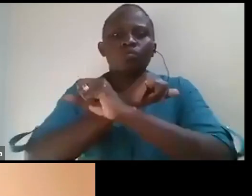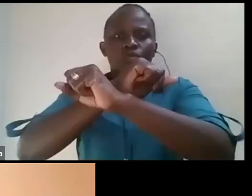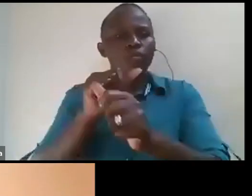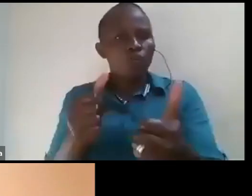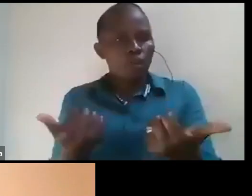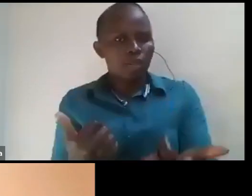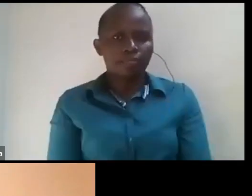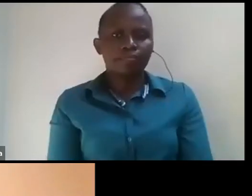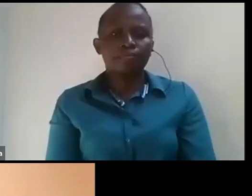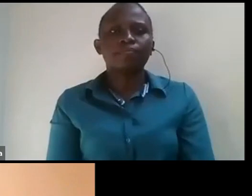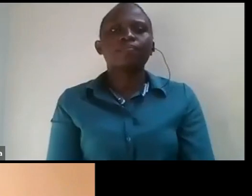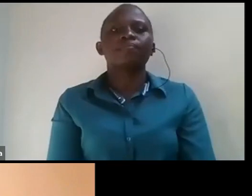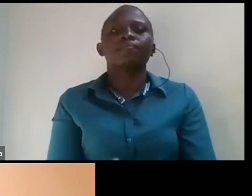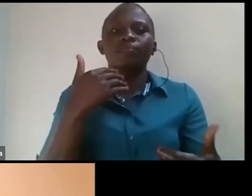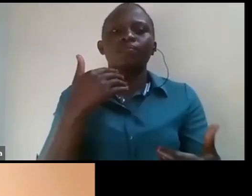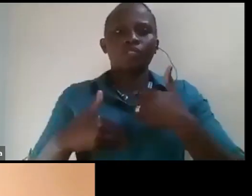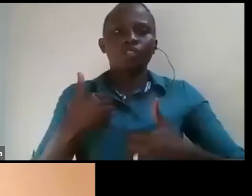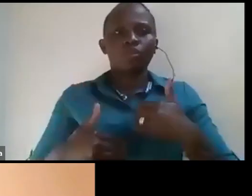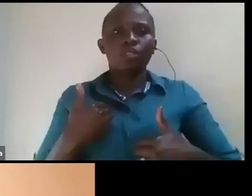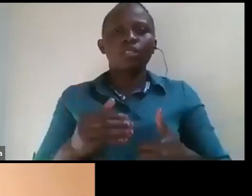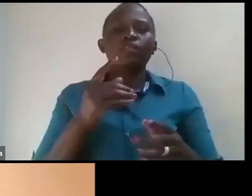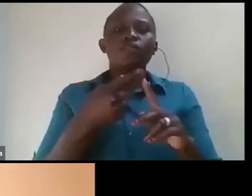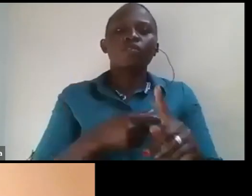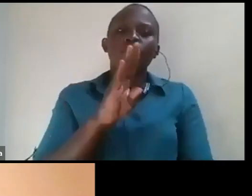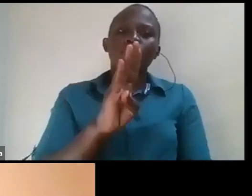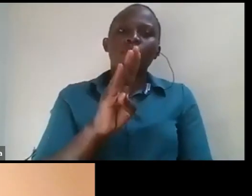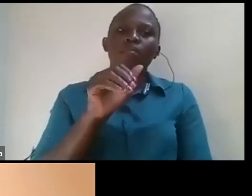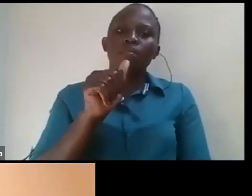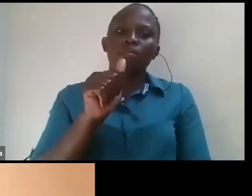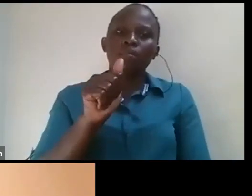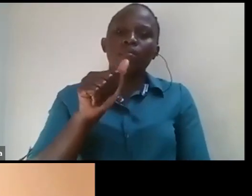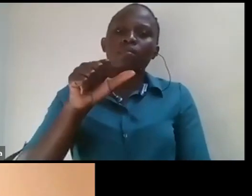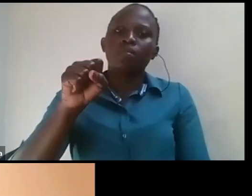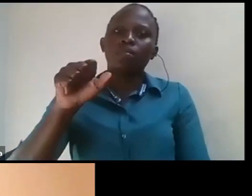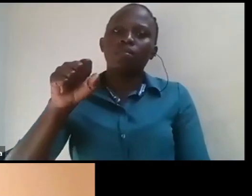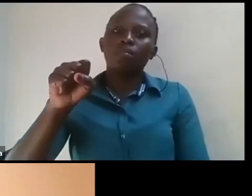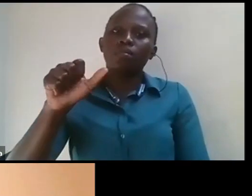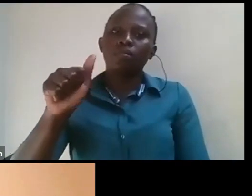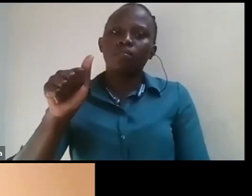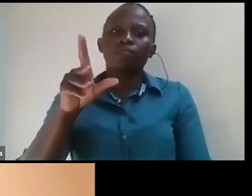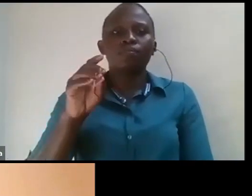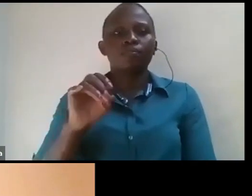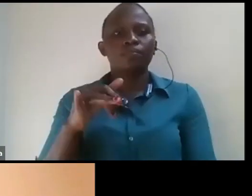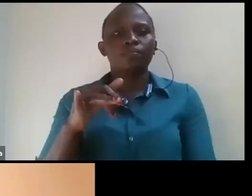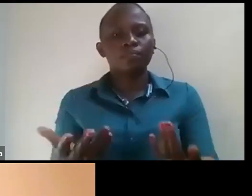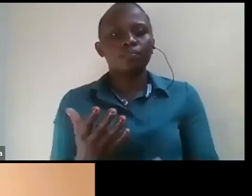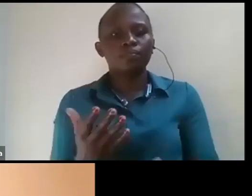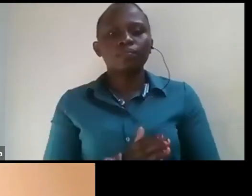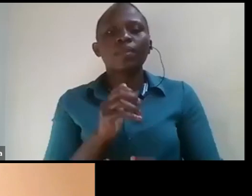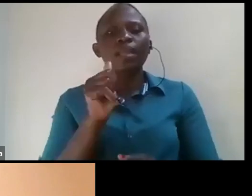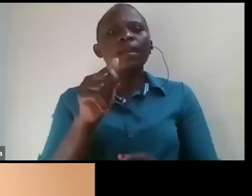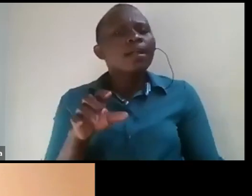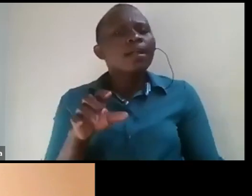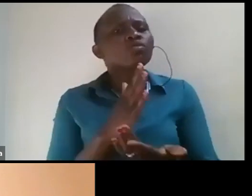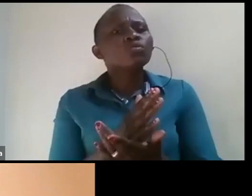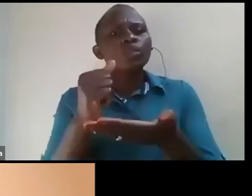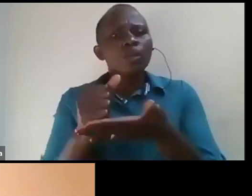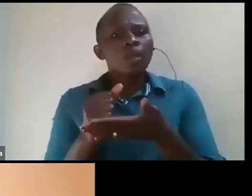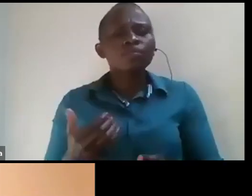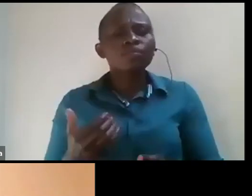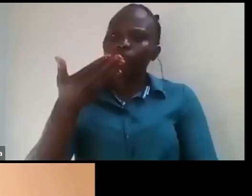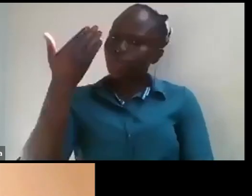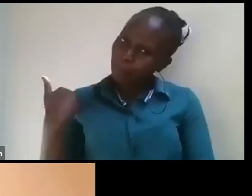Mugi, you can help answer this, or perhaps Aaron Wakatungu. Aaron, I know that you've helped me in the past to identify